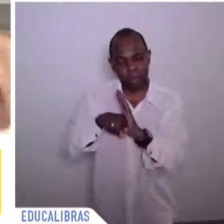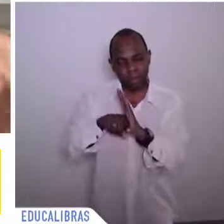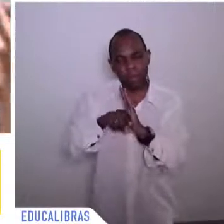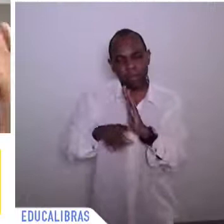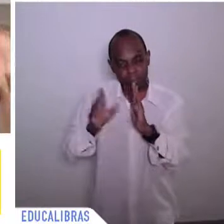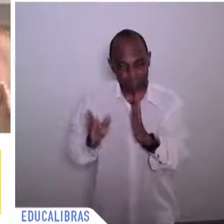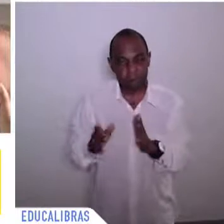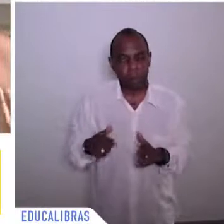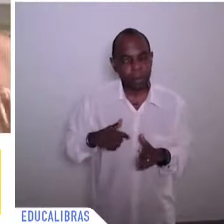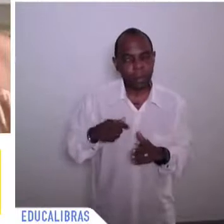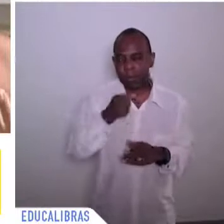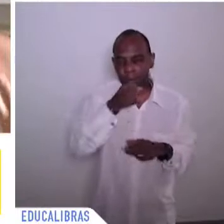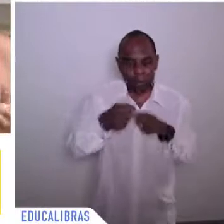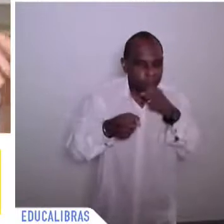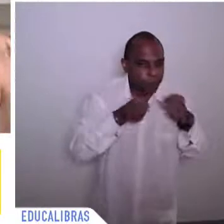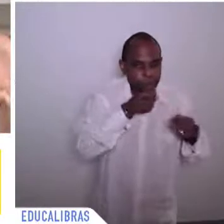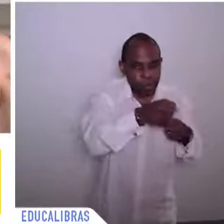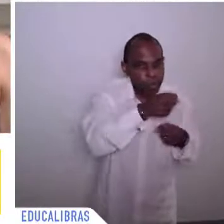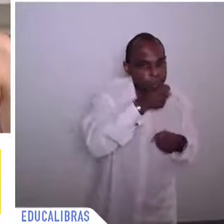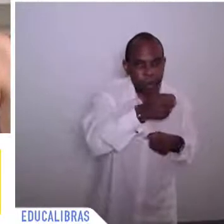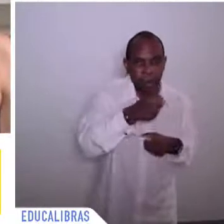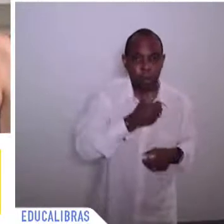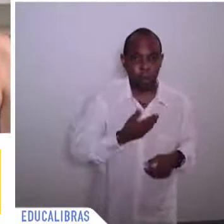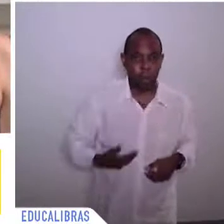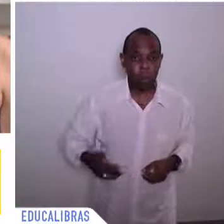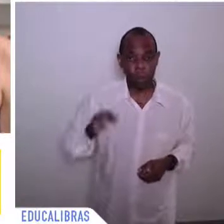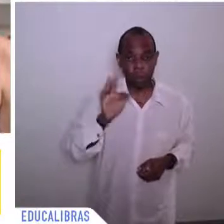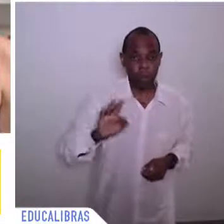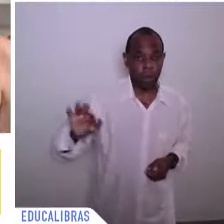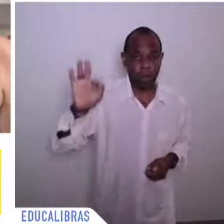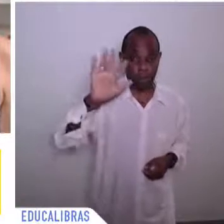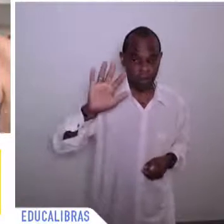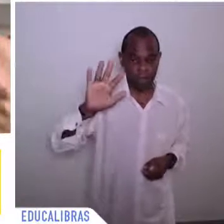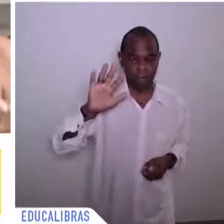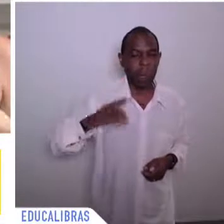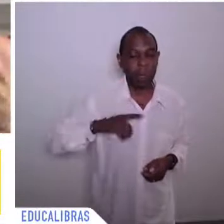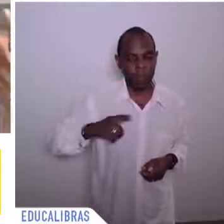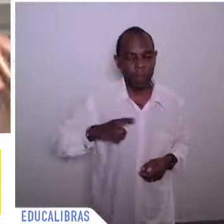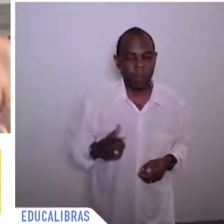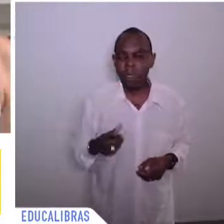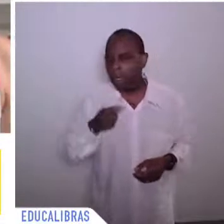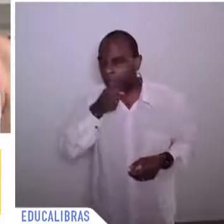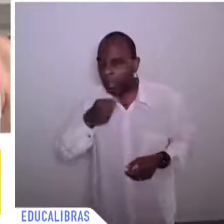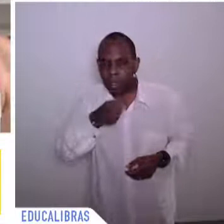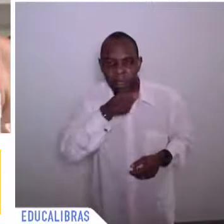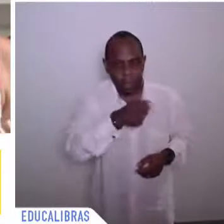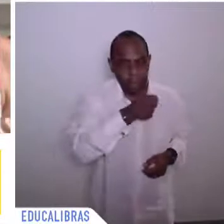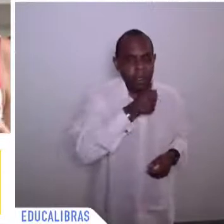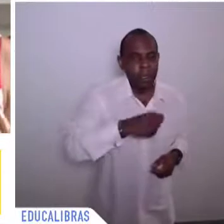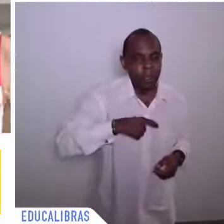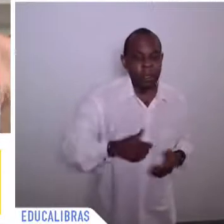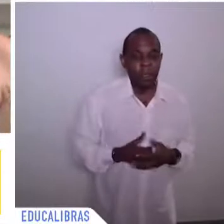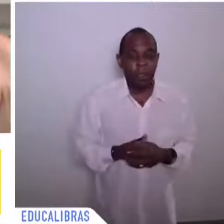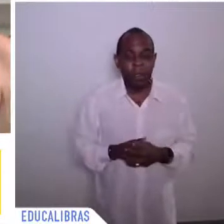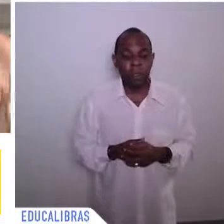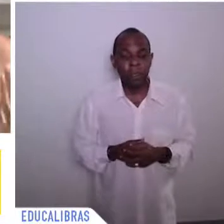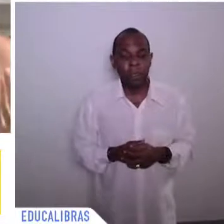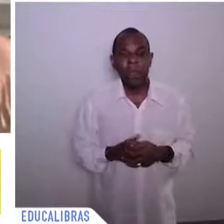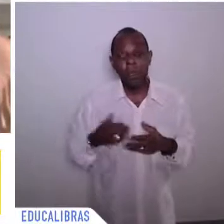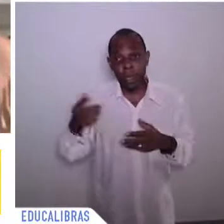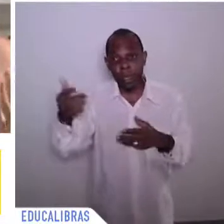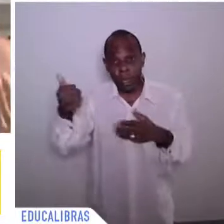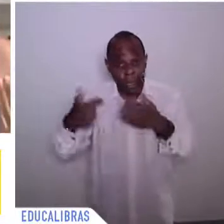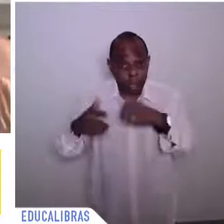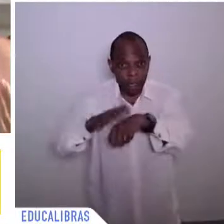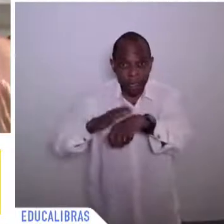the moment I studied there in my thesis. I had the opportunity of interviewing many people in the federal government. It was